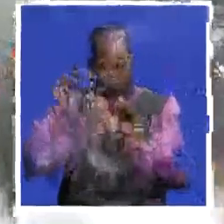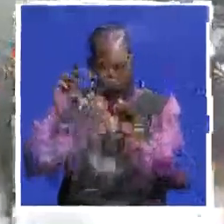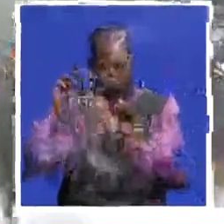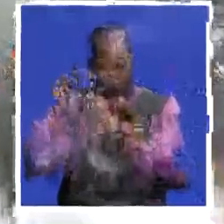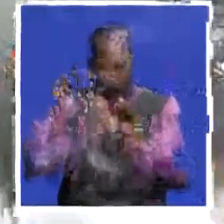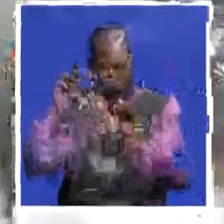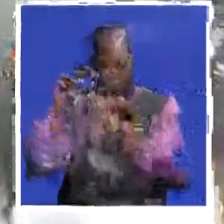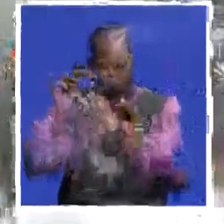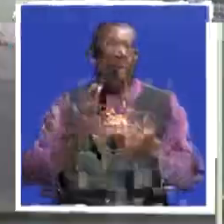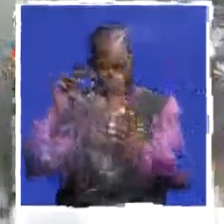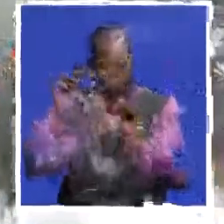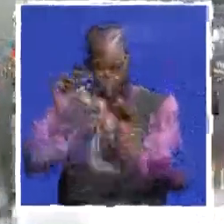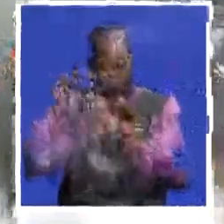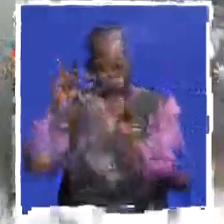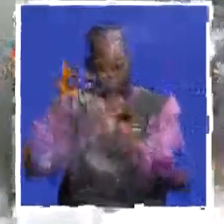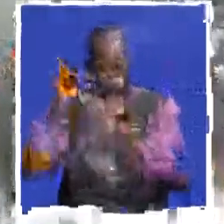banned.